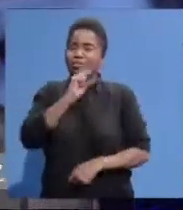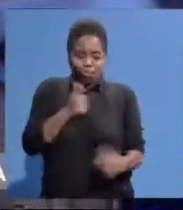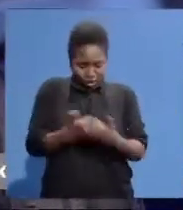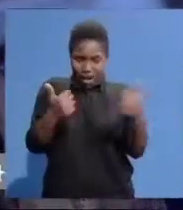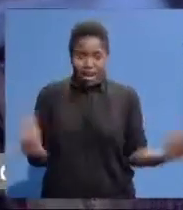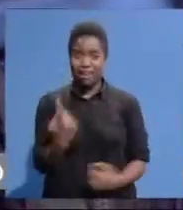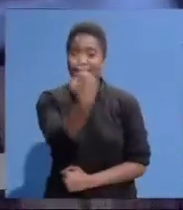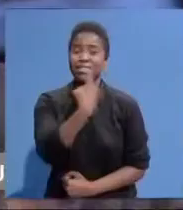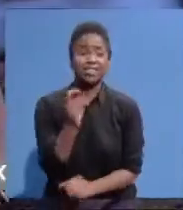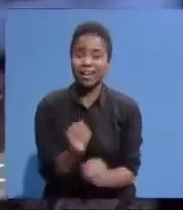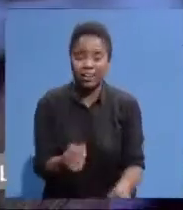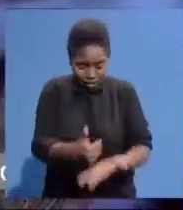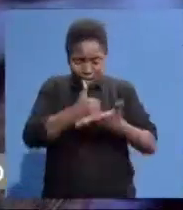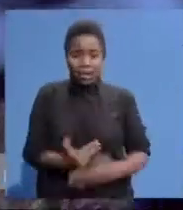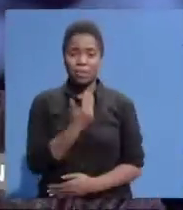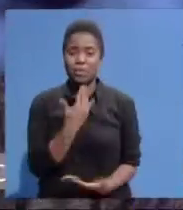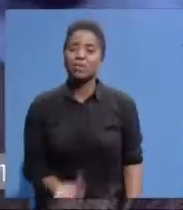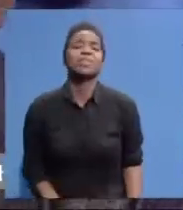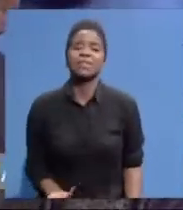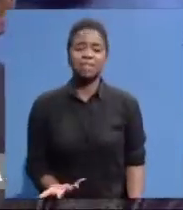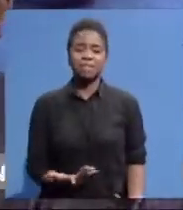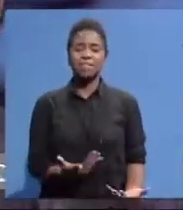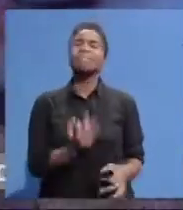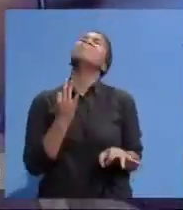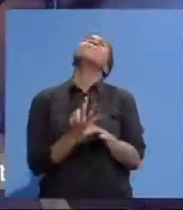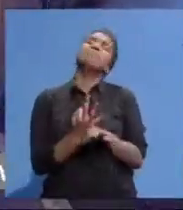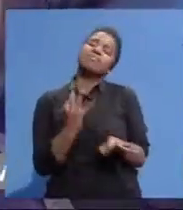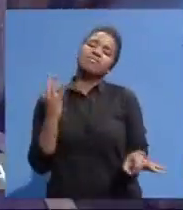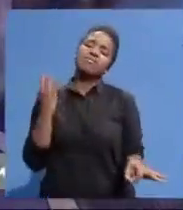my own. Now, oh, Dada,